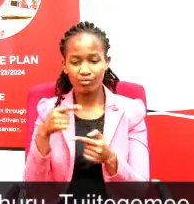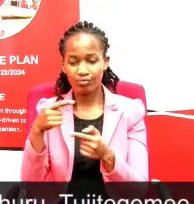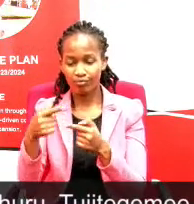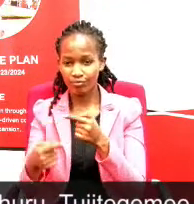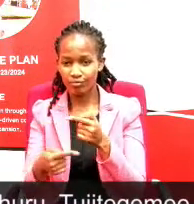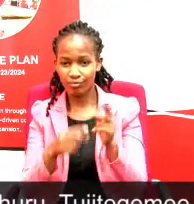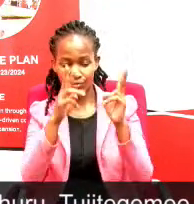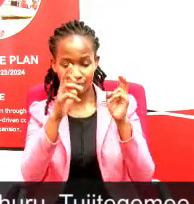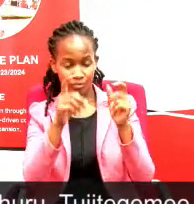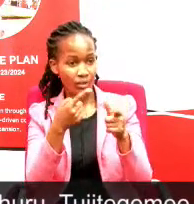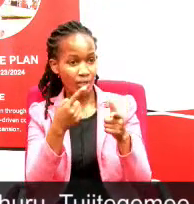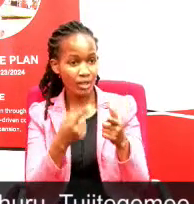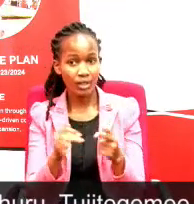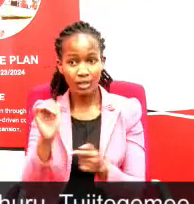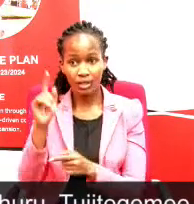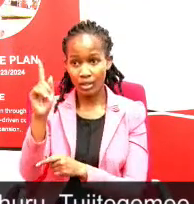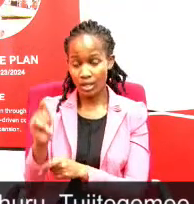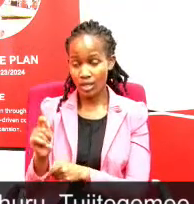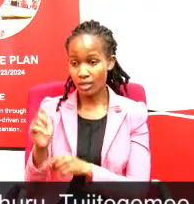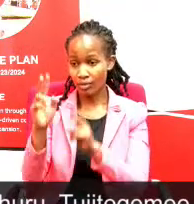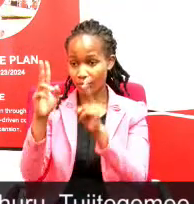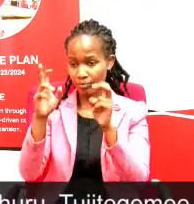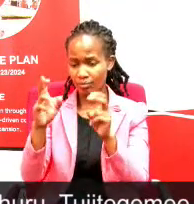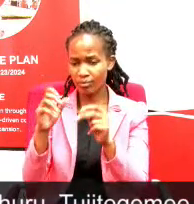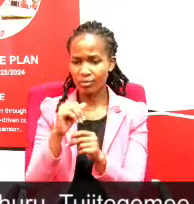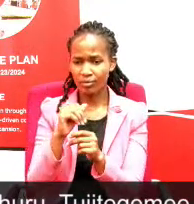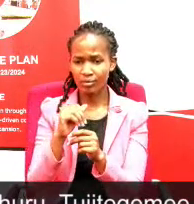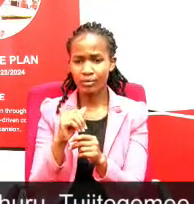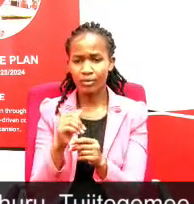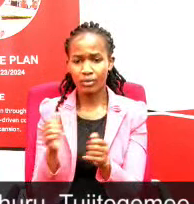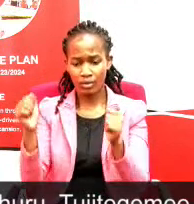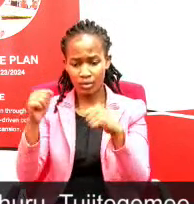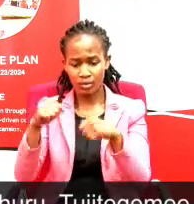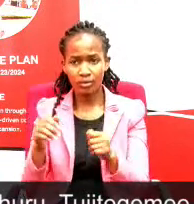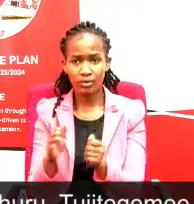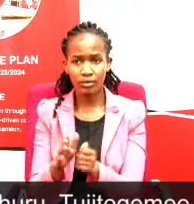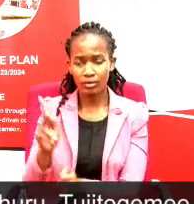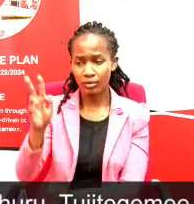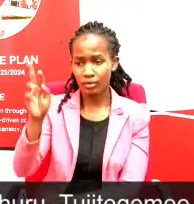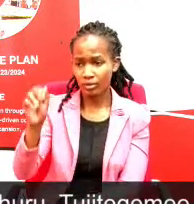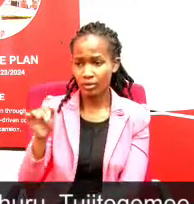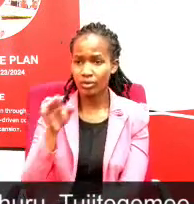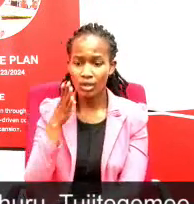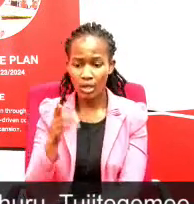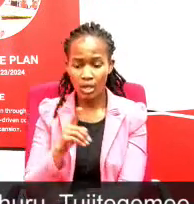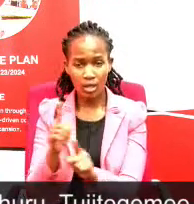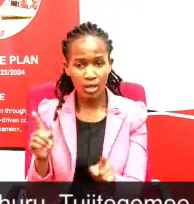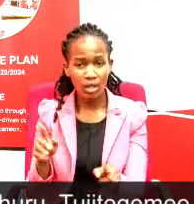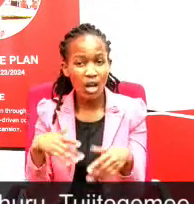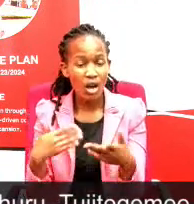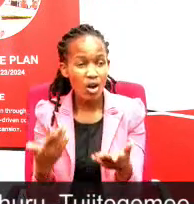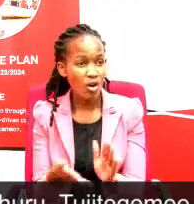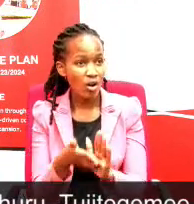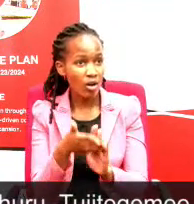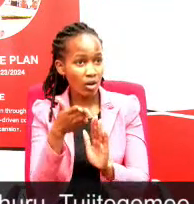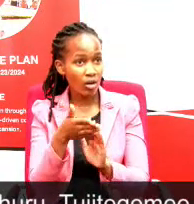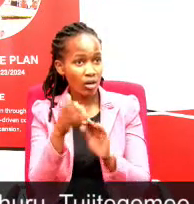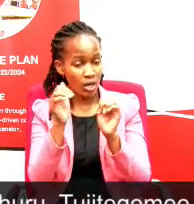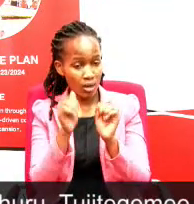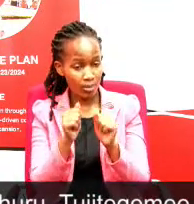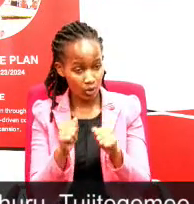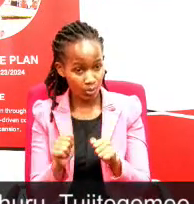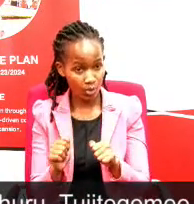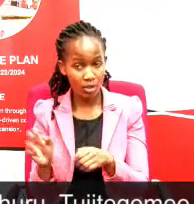I mean, and it's an IT issue. It is not, we agreed with KRA that it should be there, but it's just how quickly can we adjust